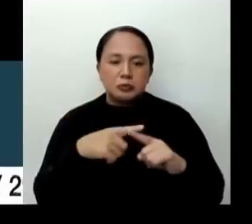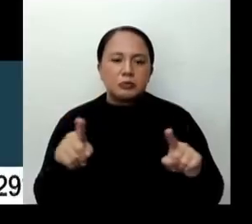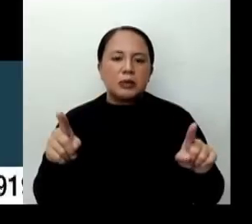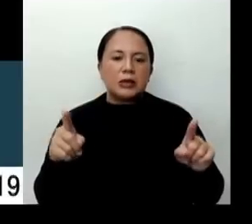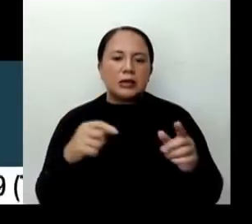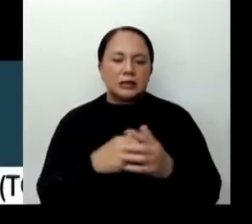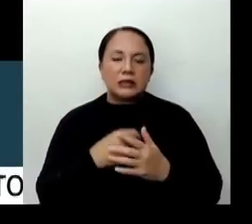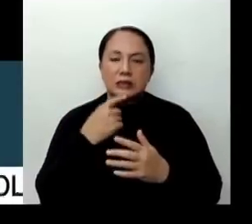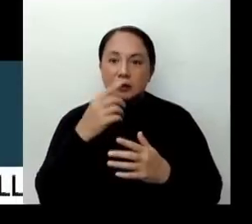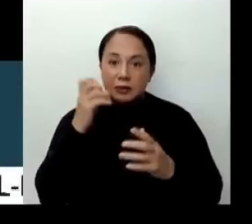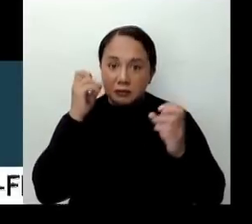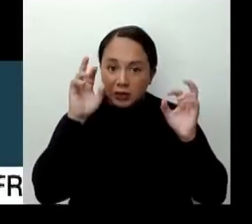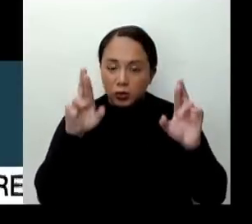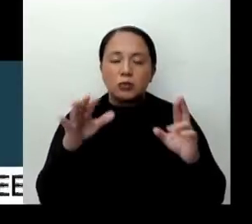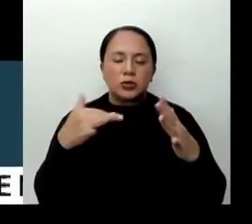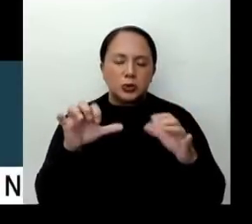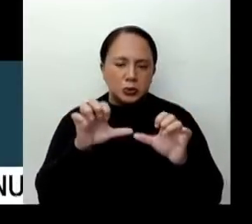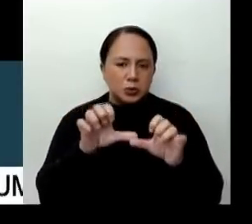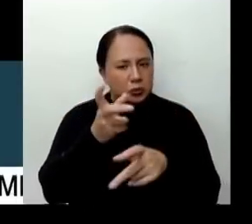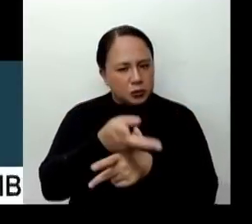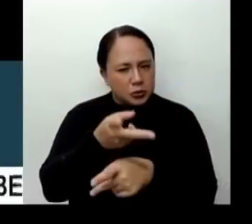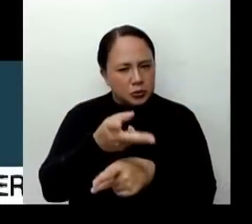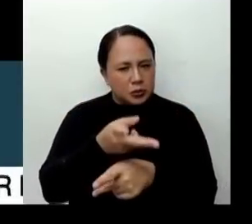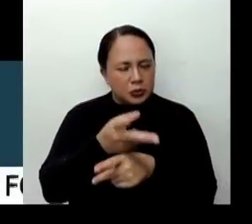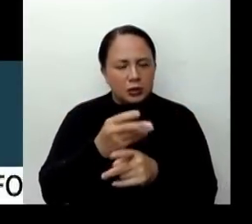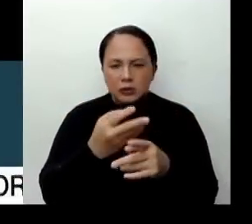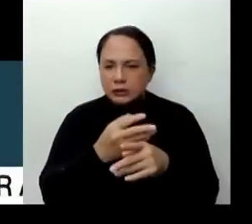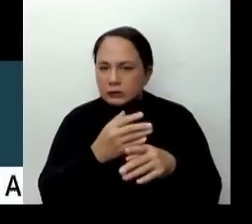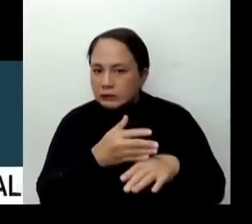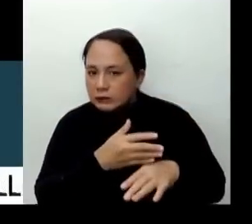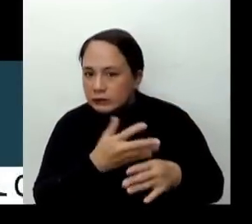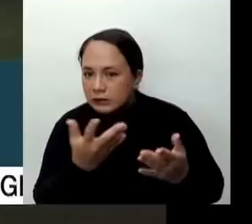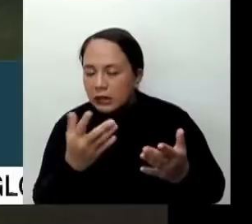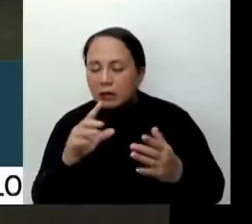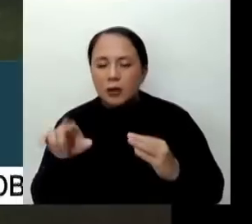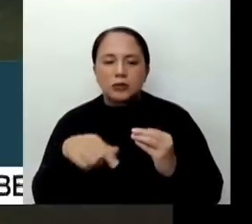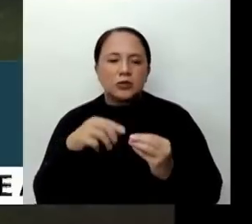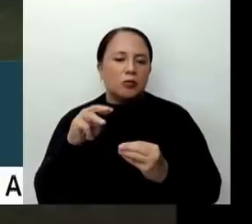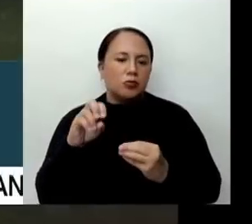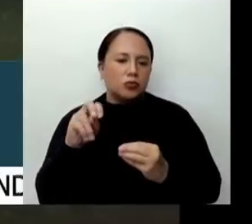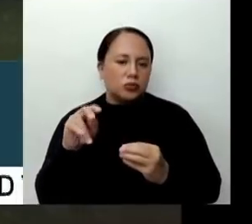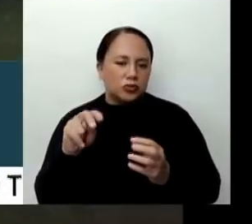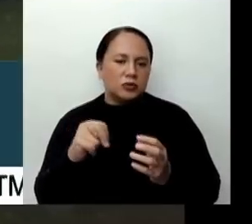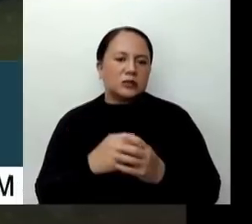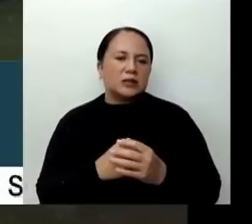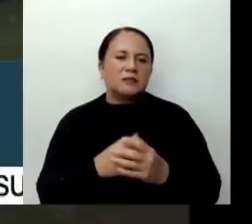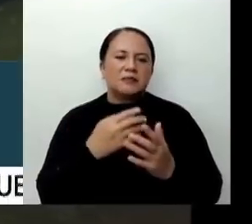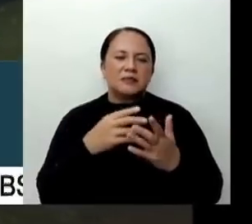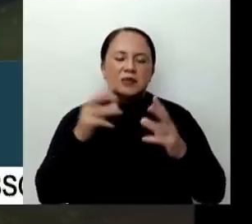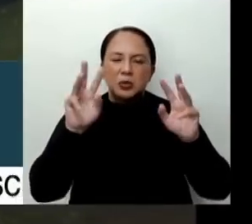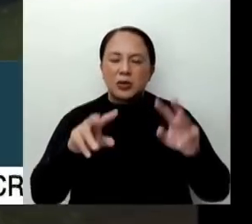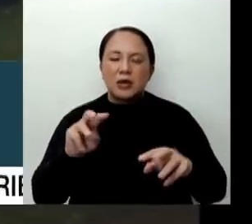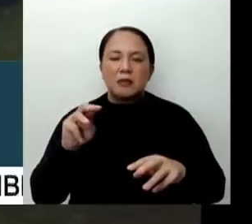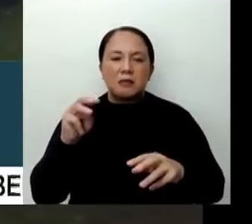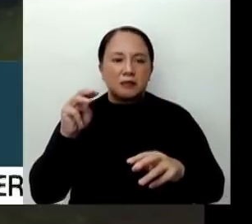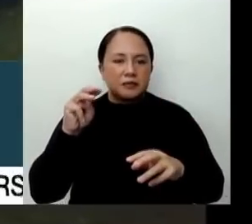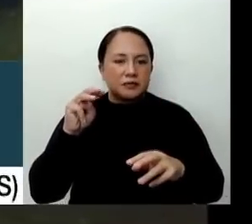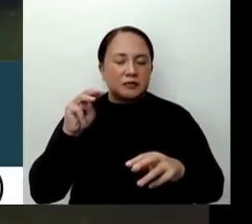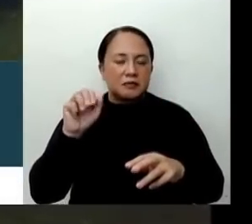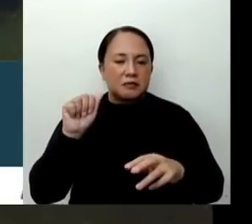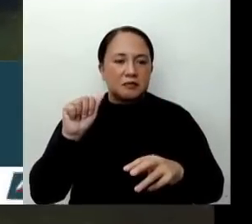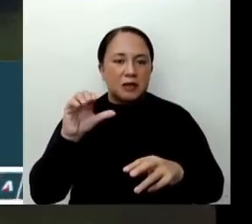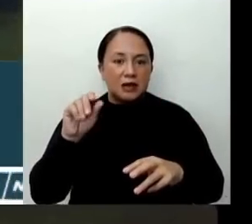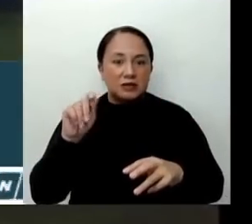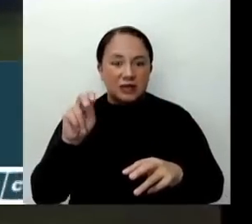said that they will continue to monitor the development of the loon soon. State Weather Bureau in its Mactang station here in Cebu said that there